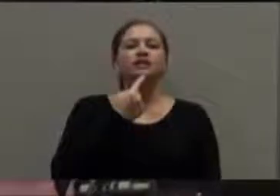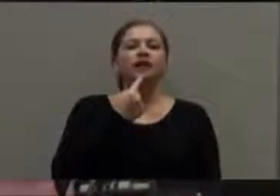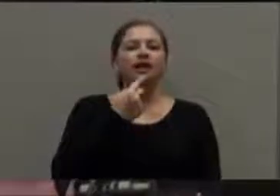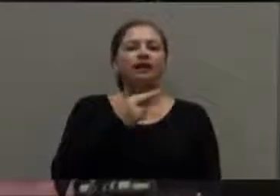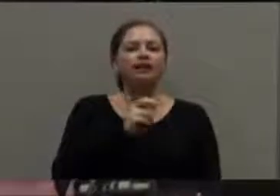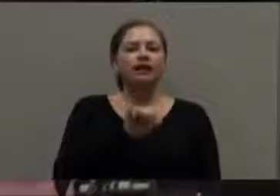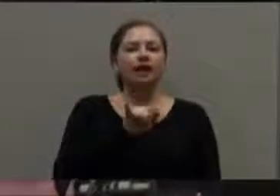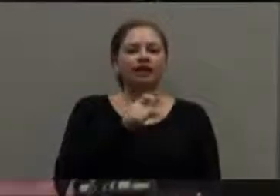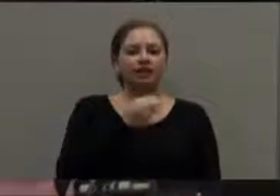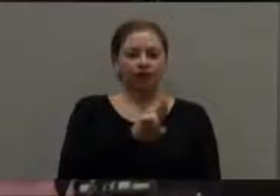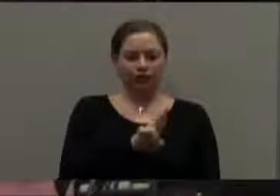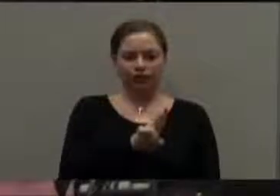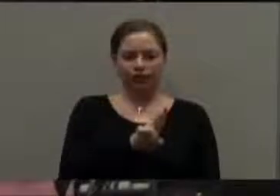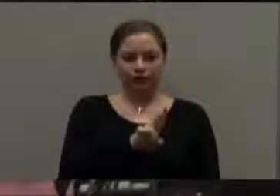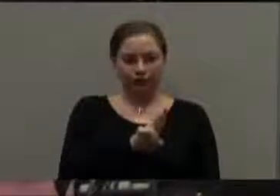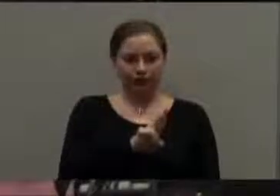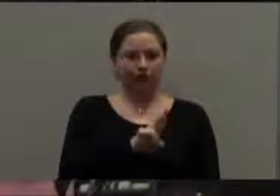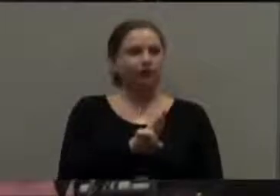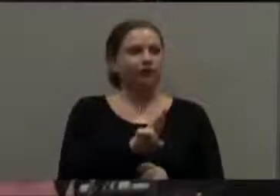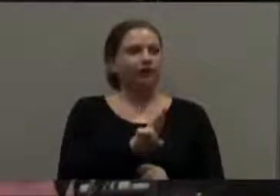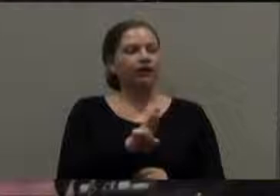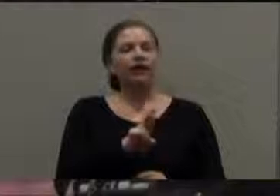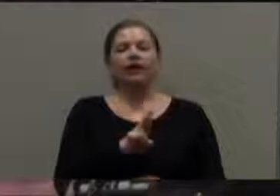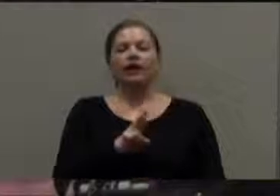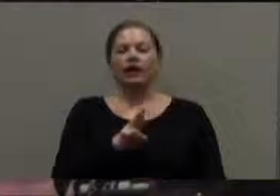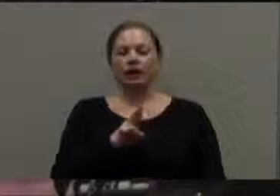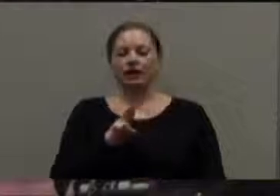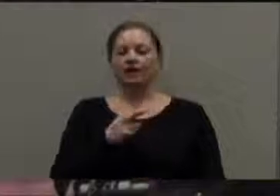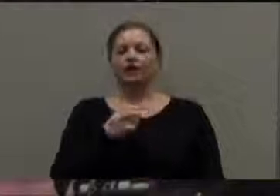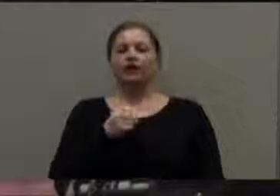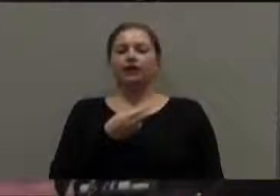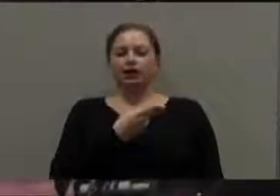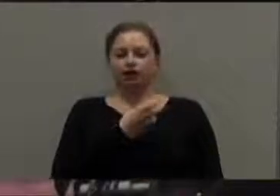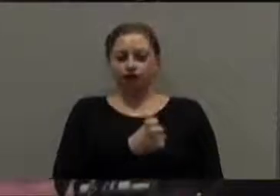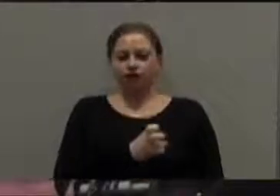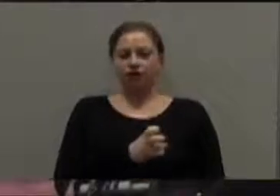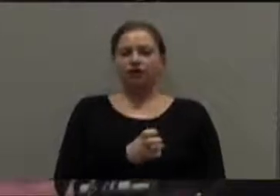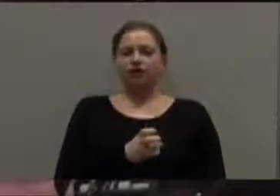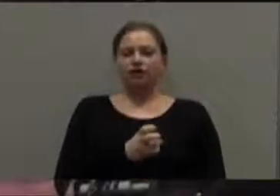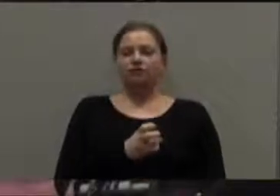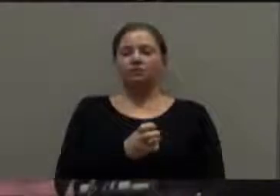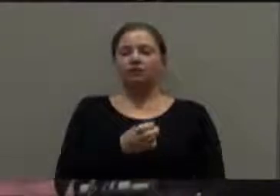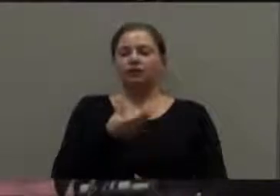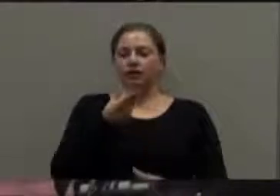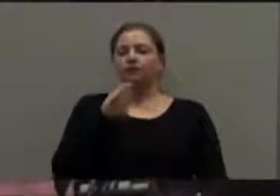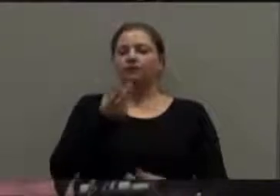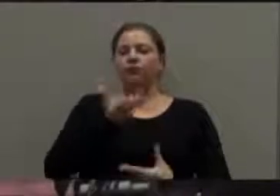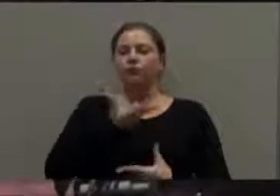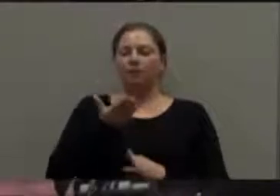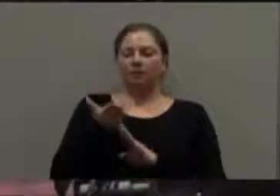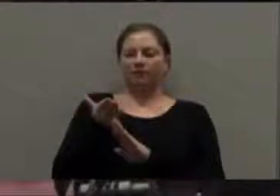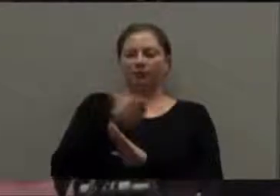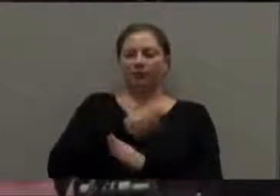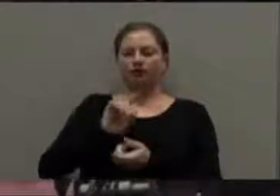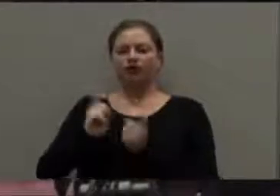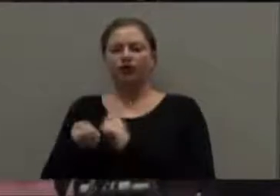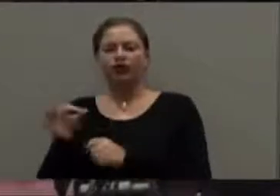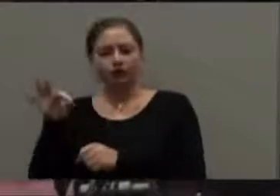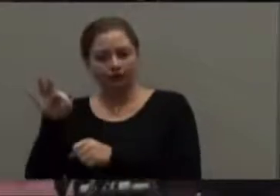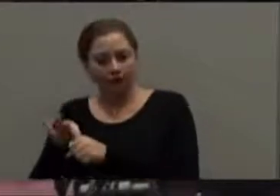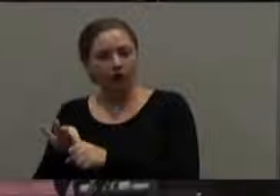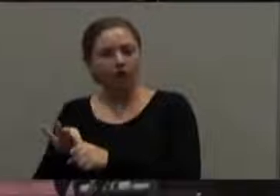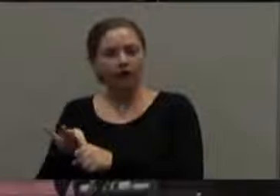she was assured that Dr. Rysewyk was the winner. So therefore,